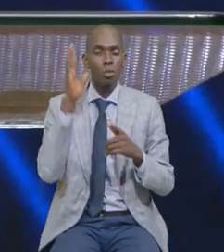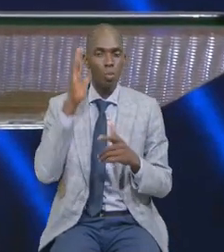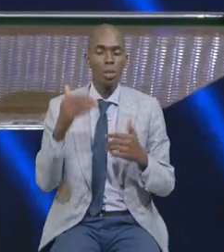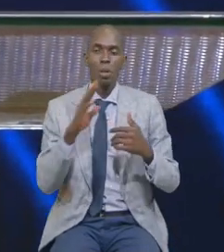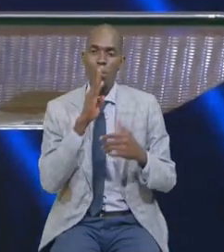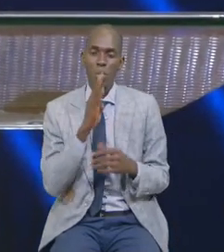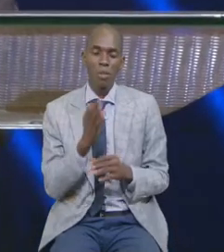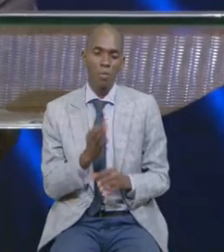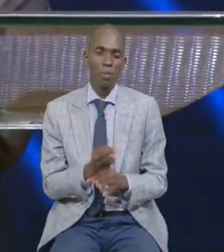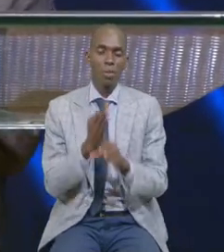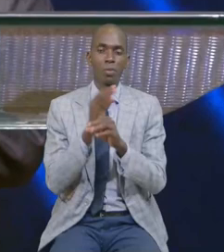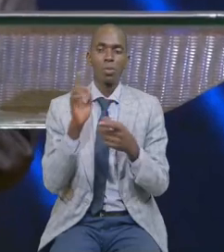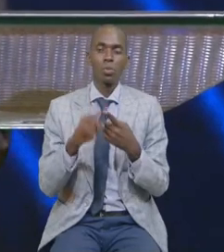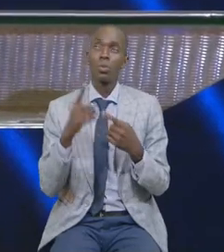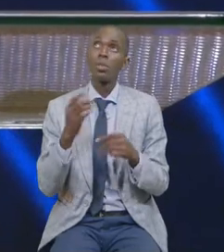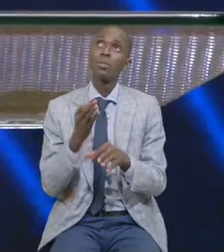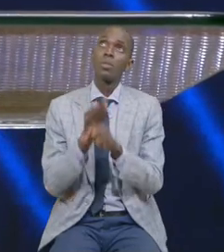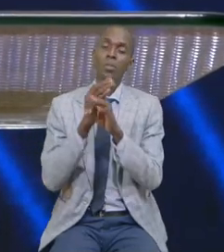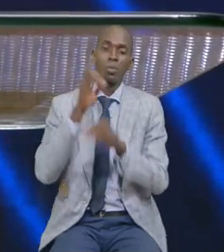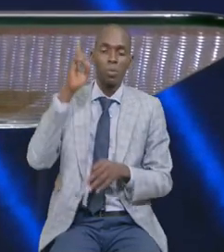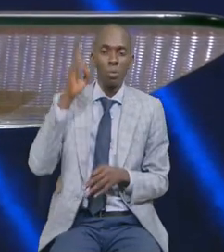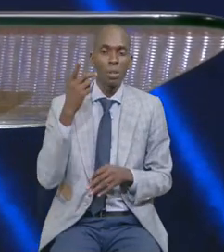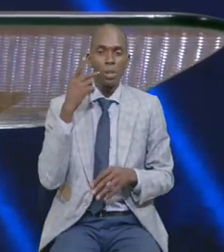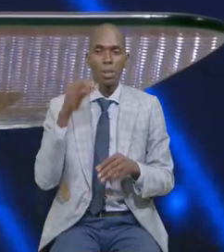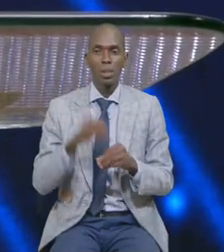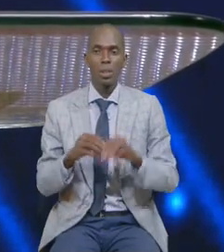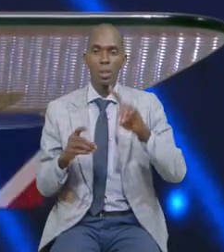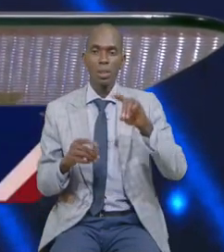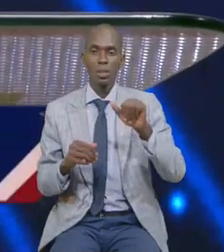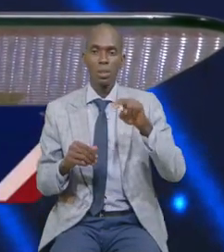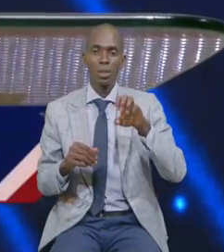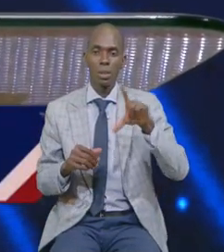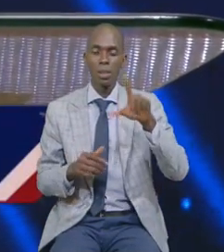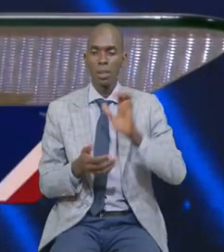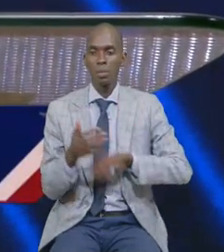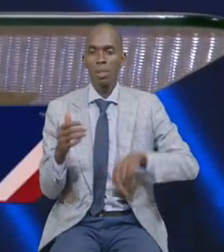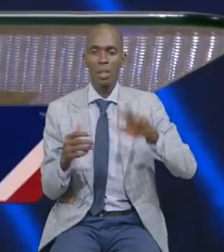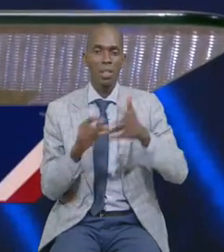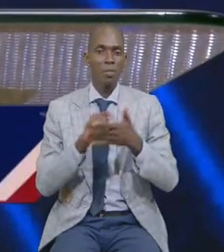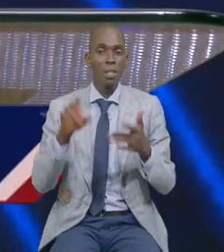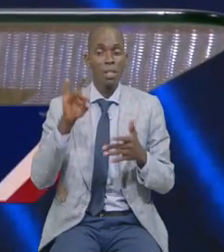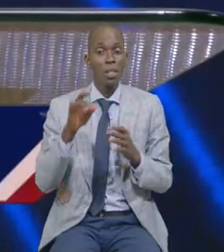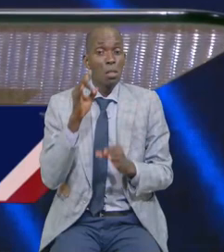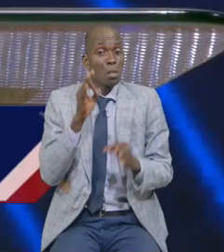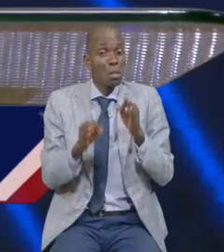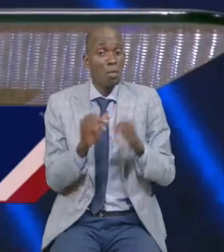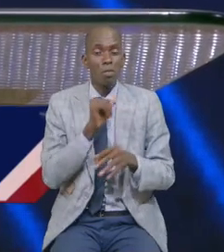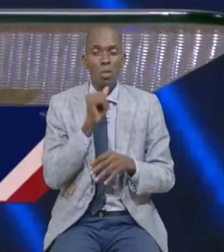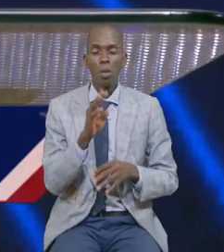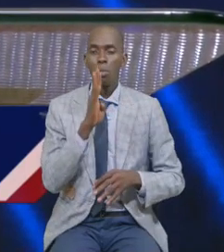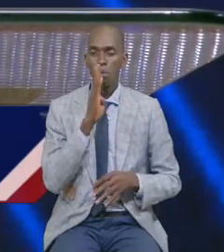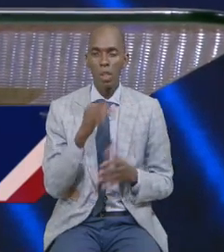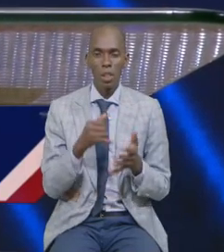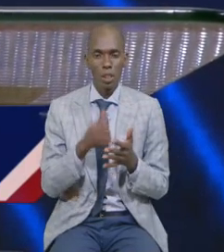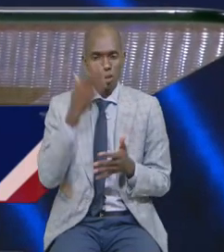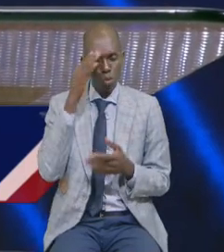It tells us in Daniel chapter 3, verse 18, they said, "But if not, be it known